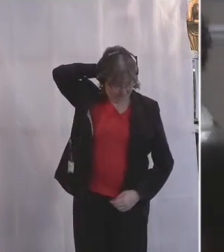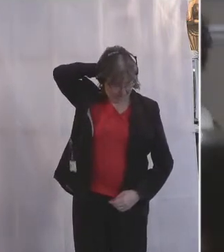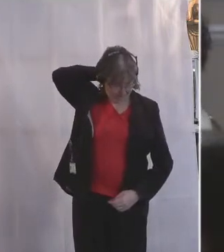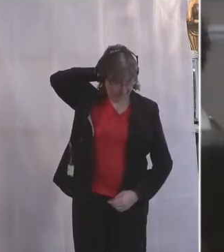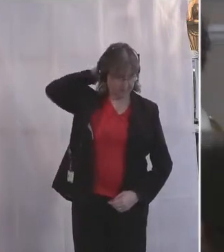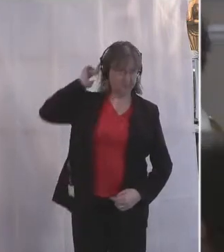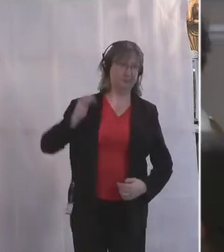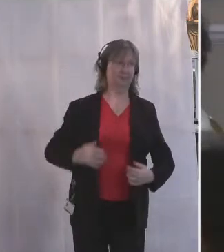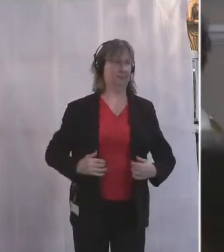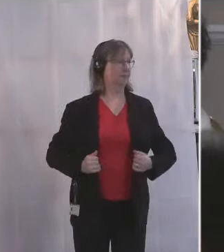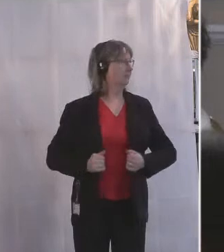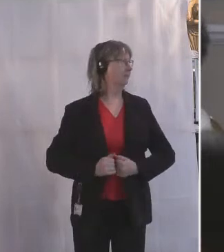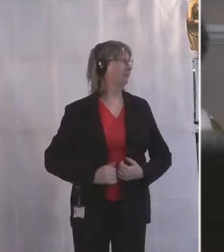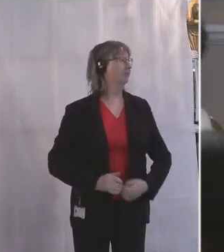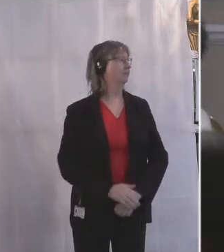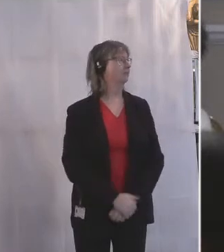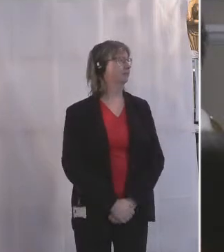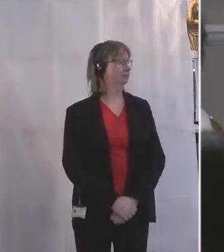Okay, I think